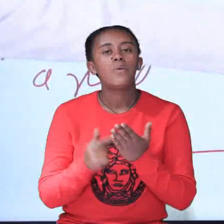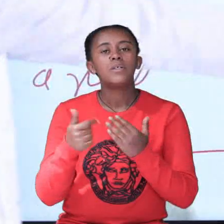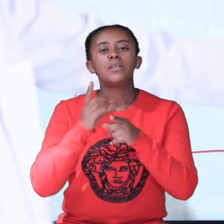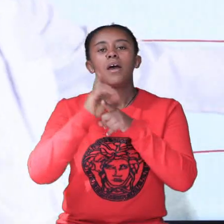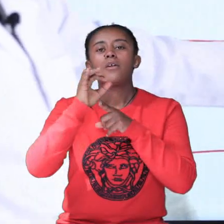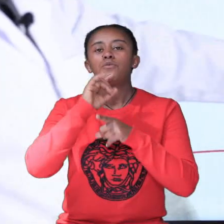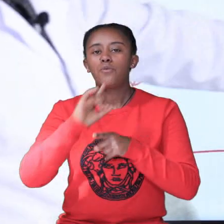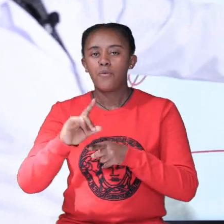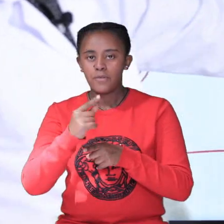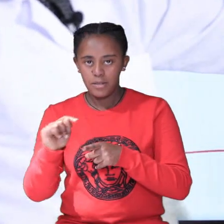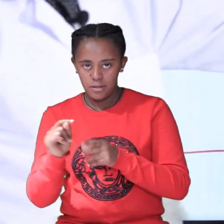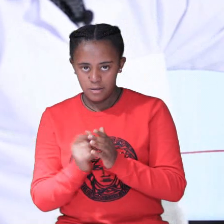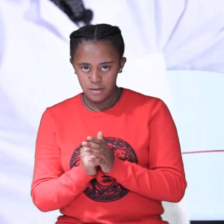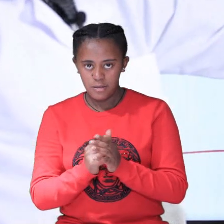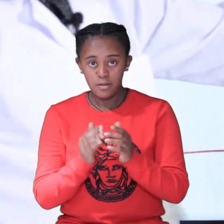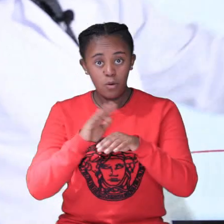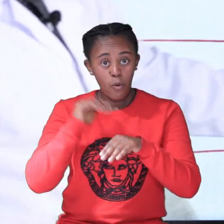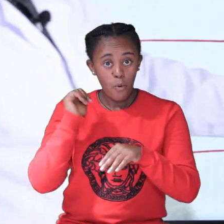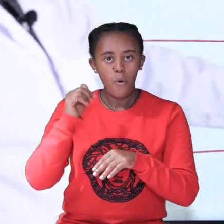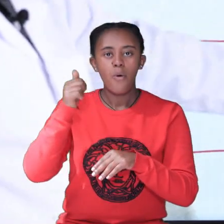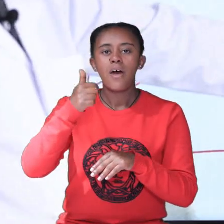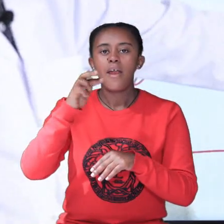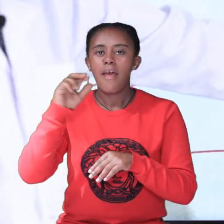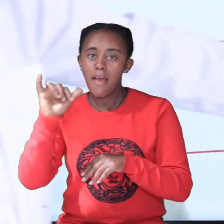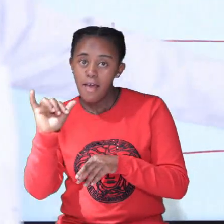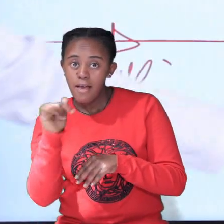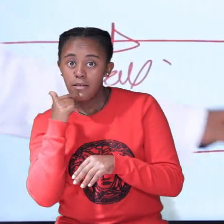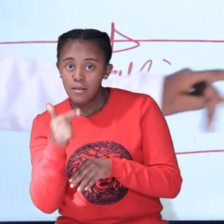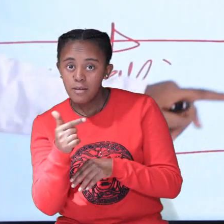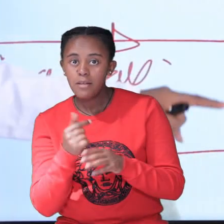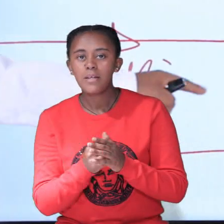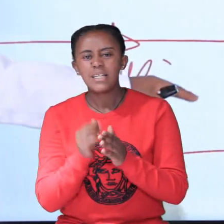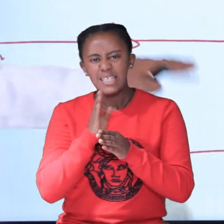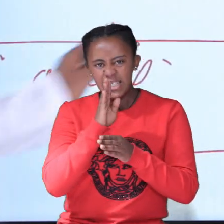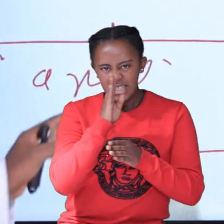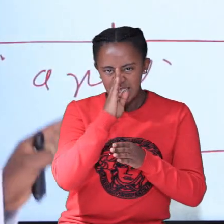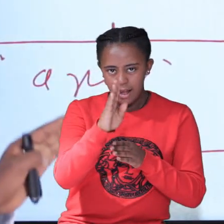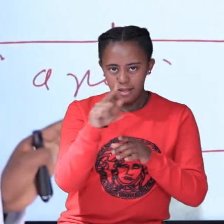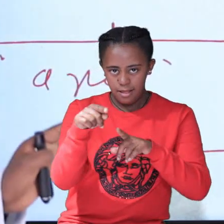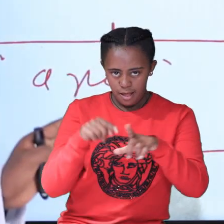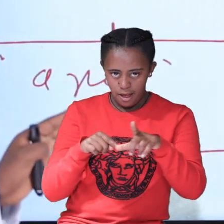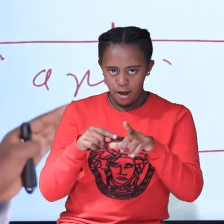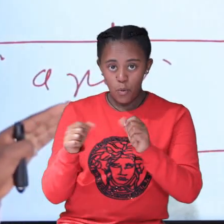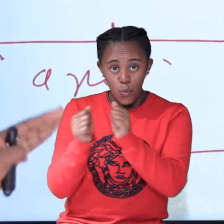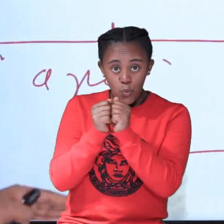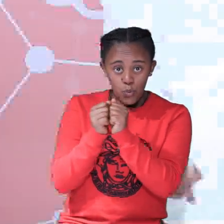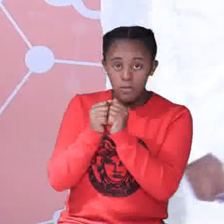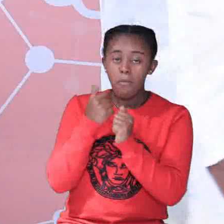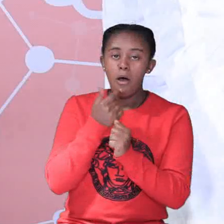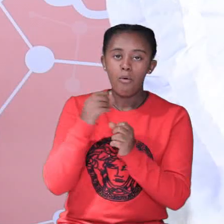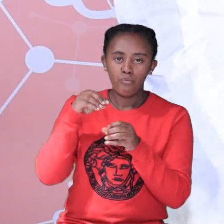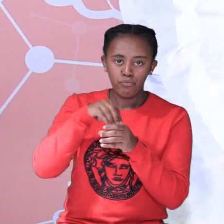direction of the path followed by the light is called a ray, and it is represented by a straight line with an arrow.